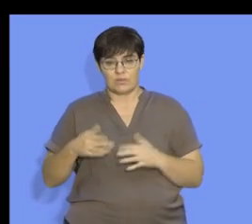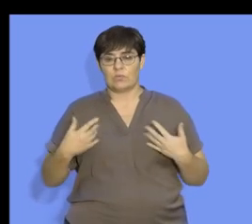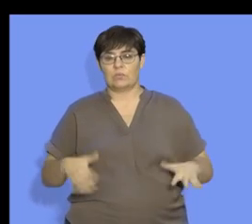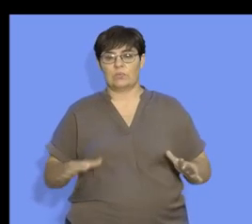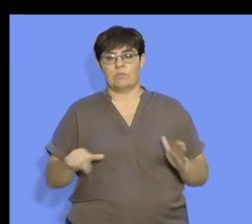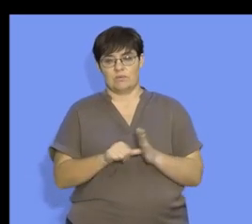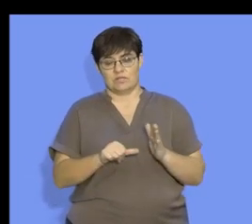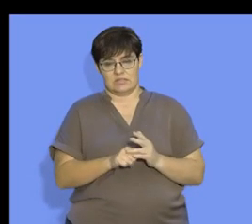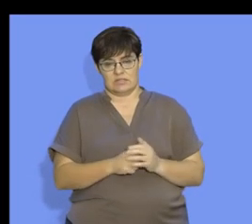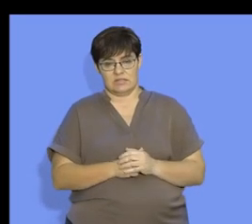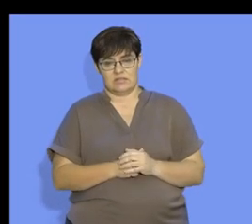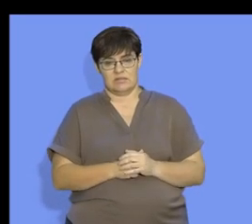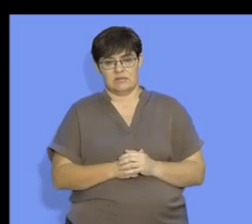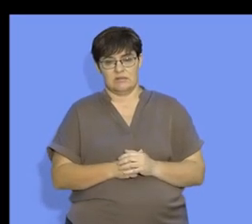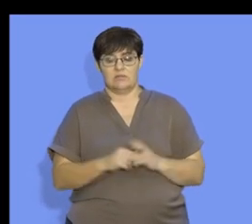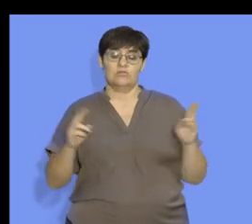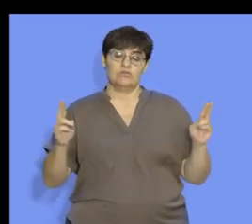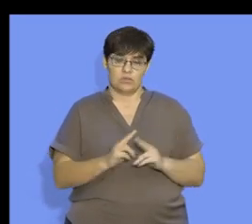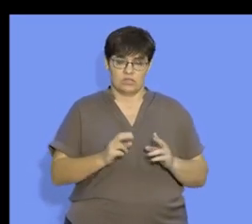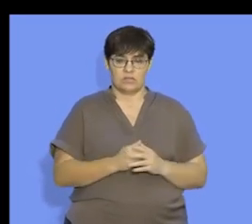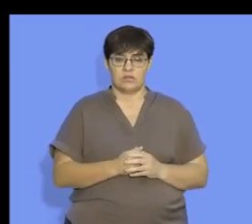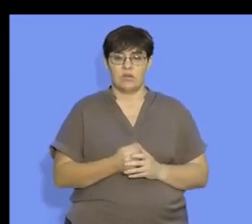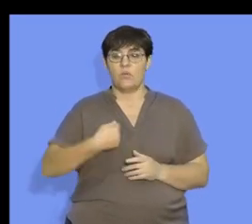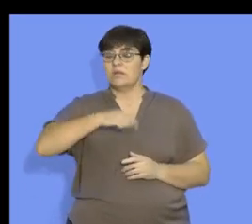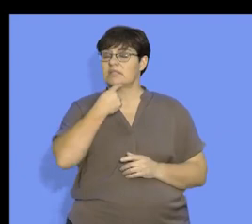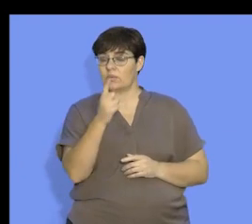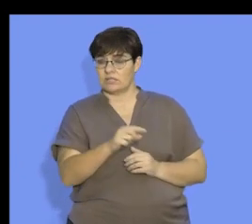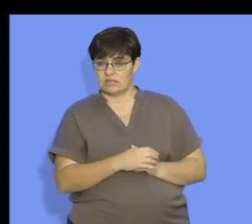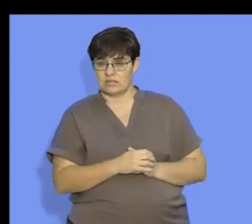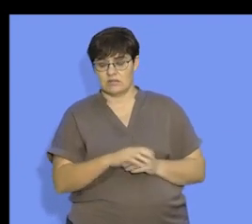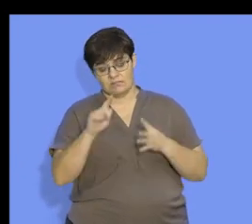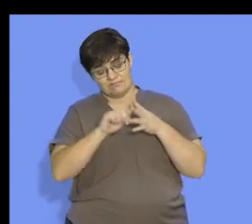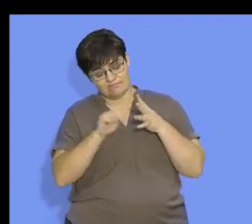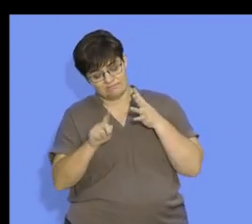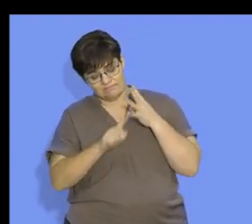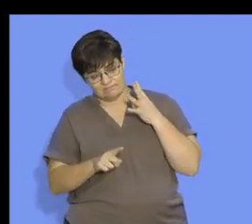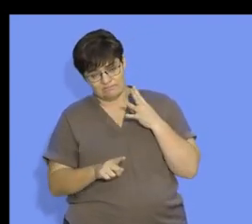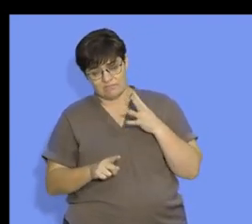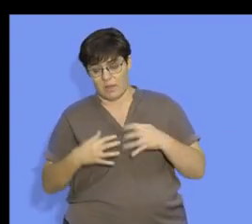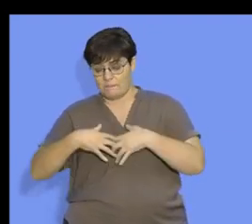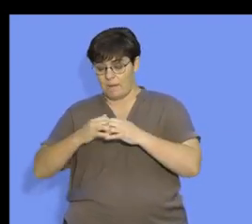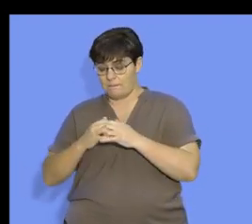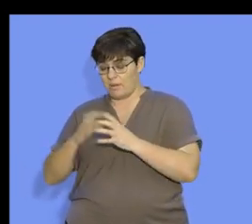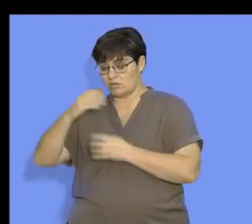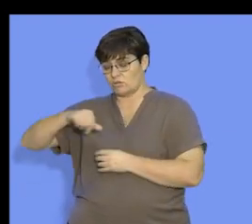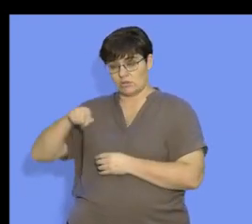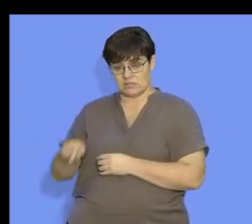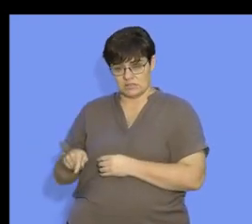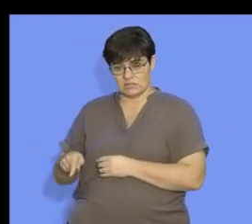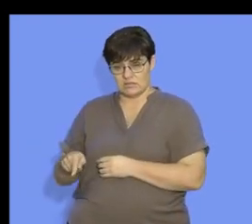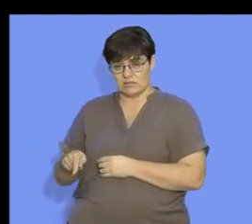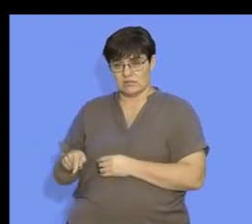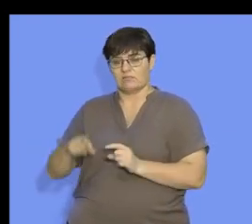is very, very important. Right, so in a nutshell, we are saying that the types of reaction that gives us